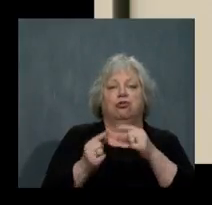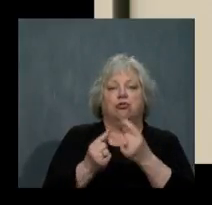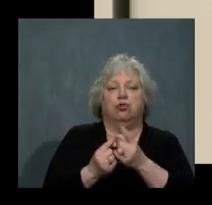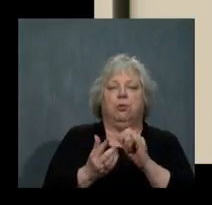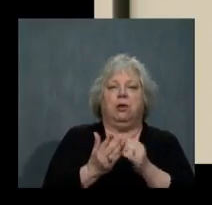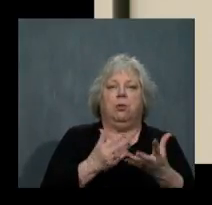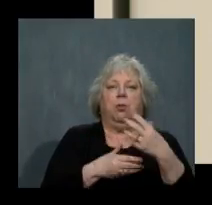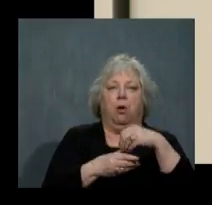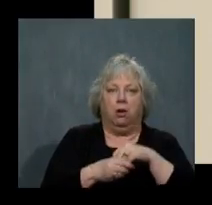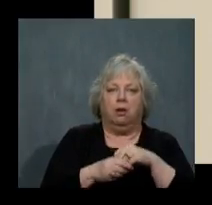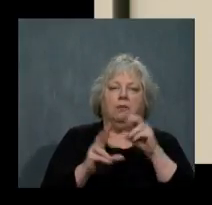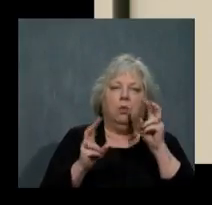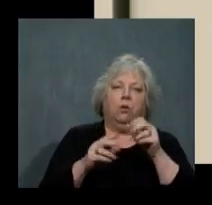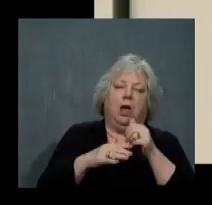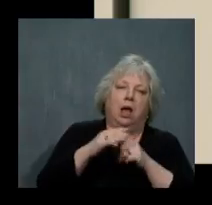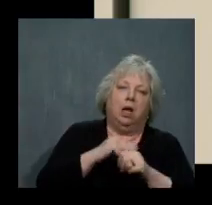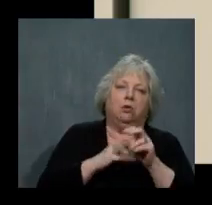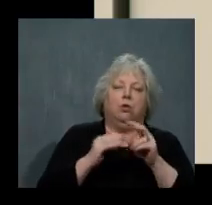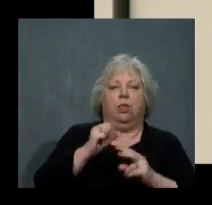Bridge.